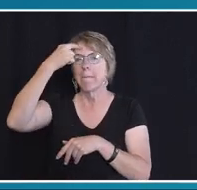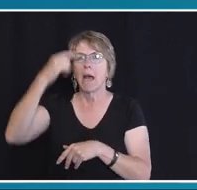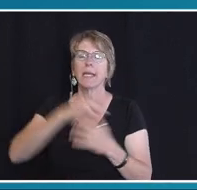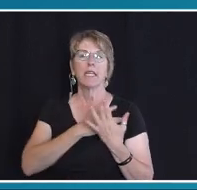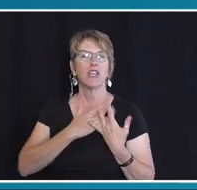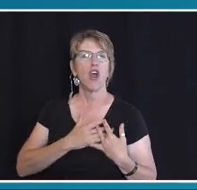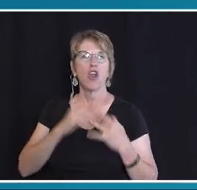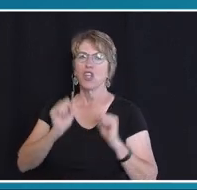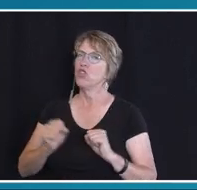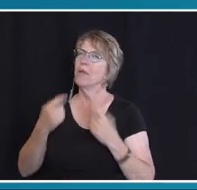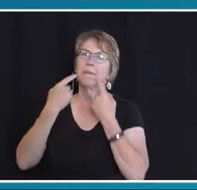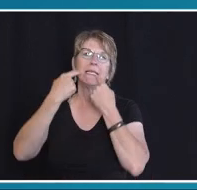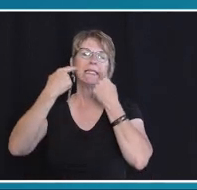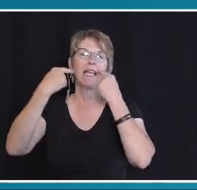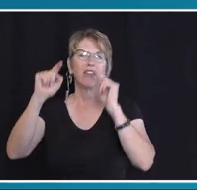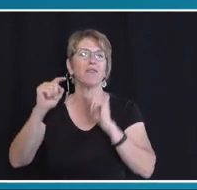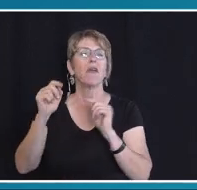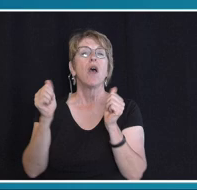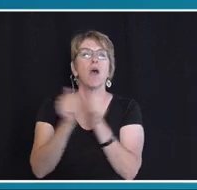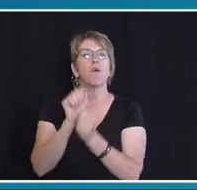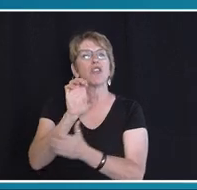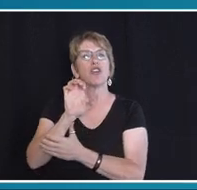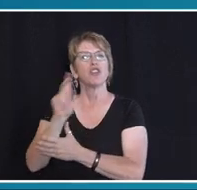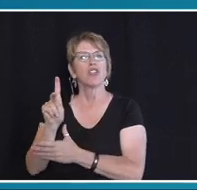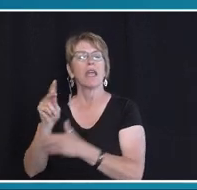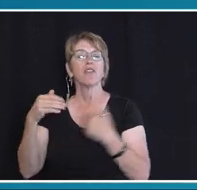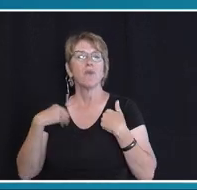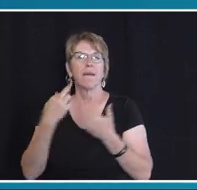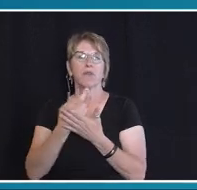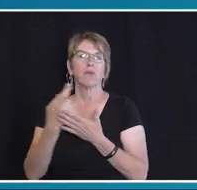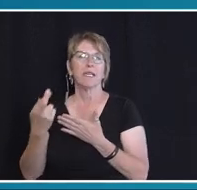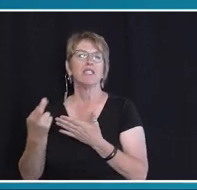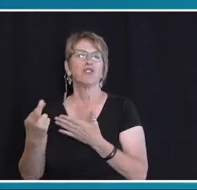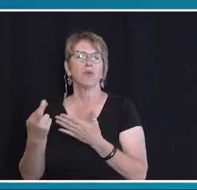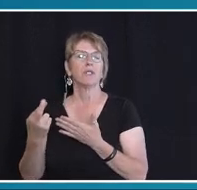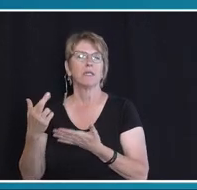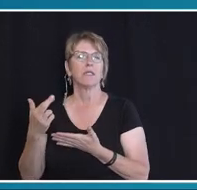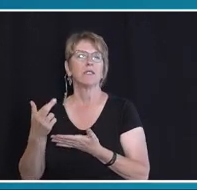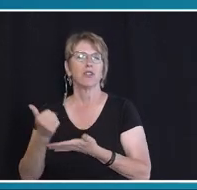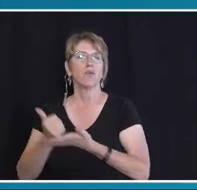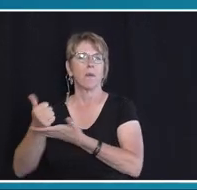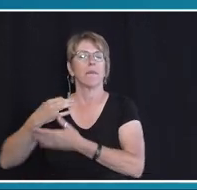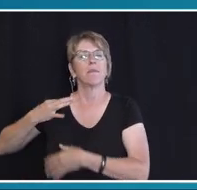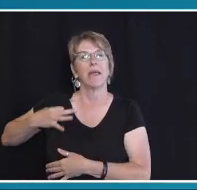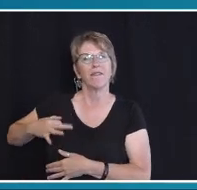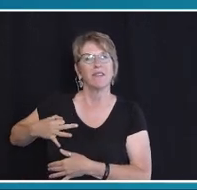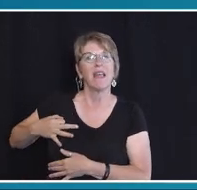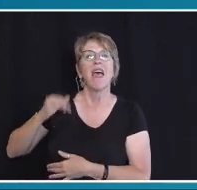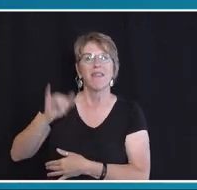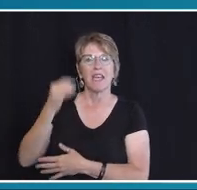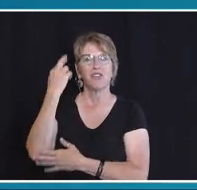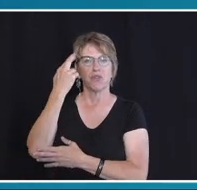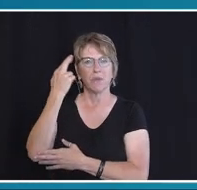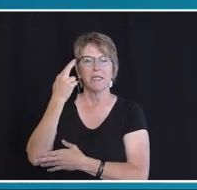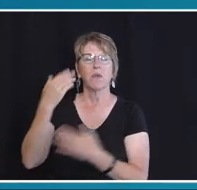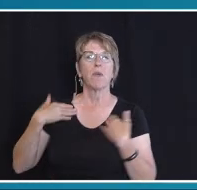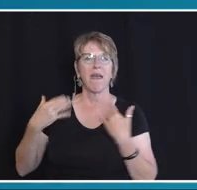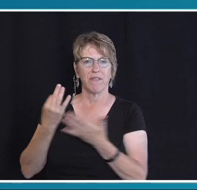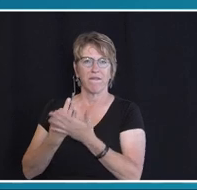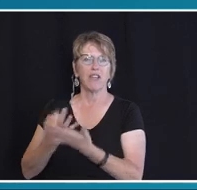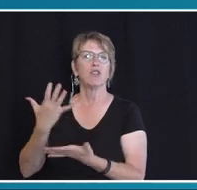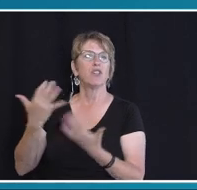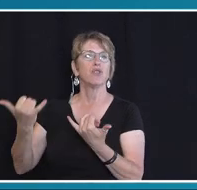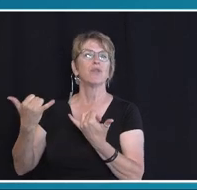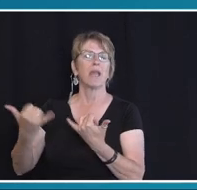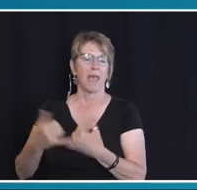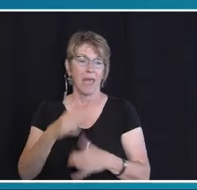places like Courage Kenny, you're able to get the resources to do it. And that's why we need to raise these funds today to continue giving to these athletes. Michael, this has been